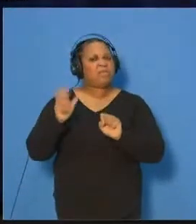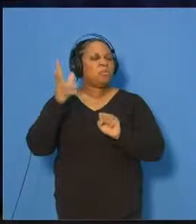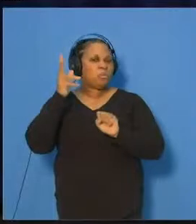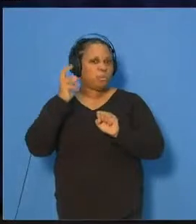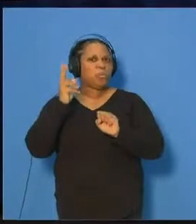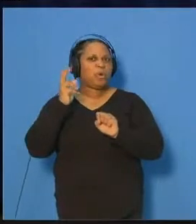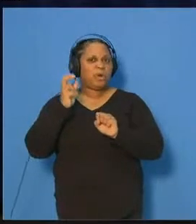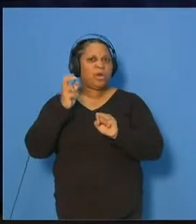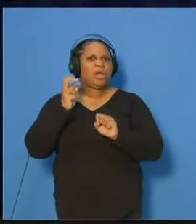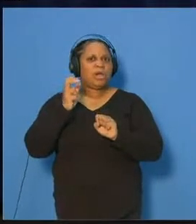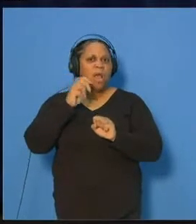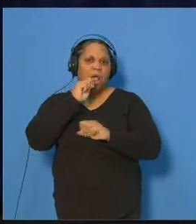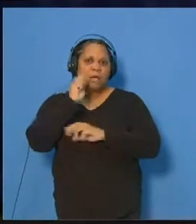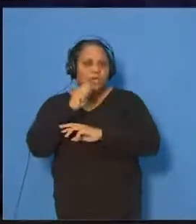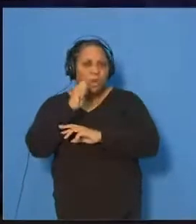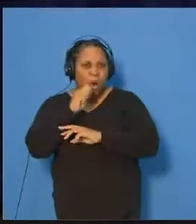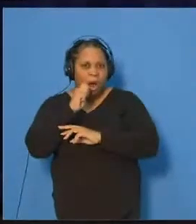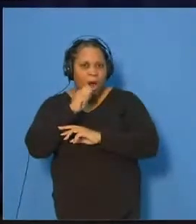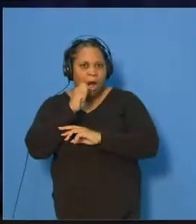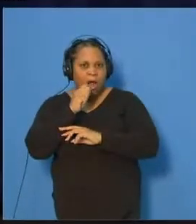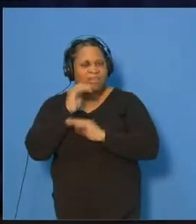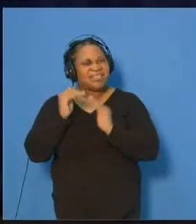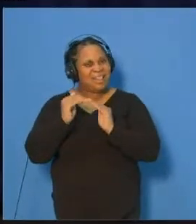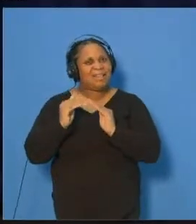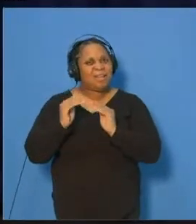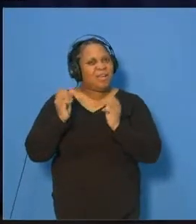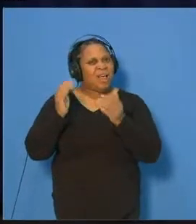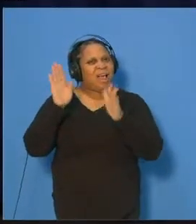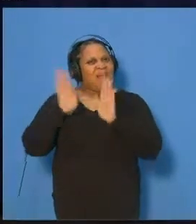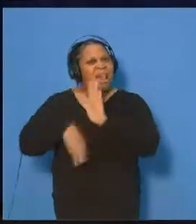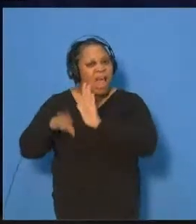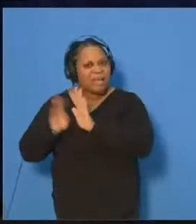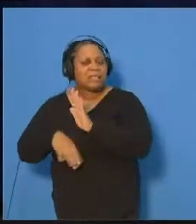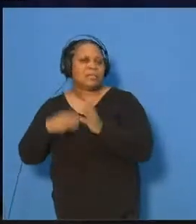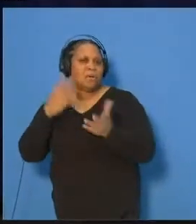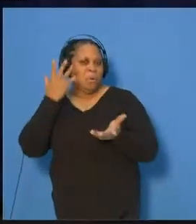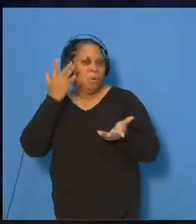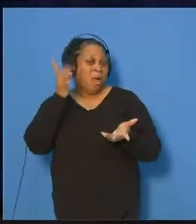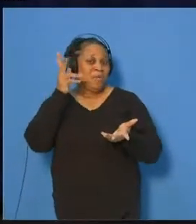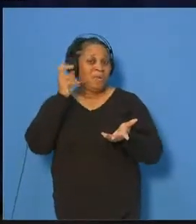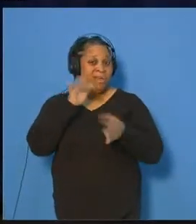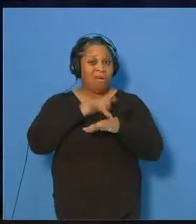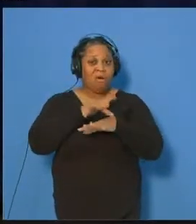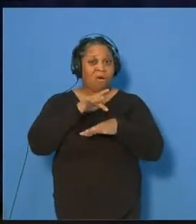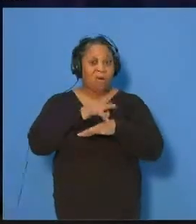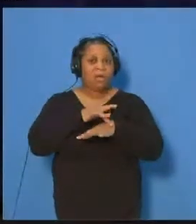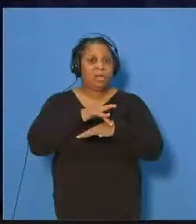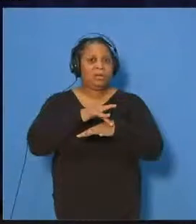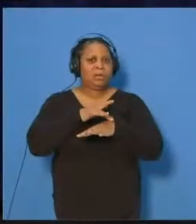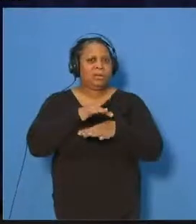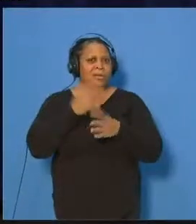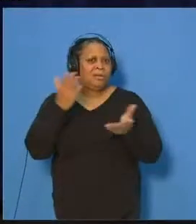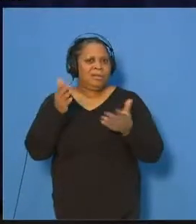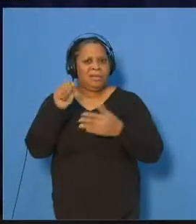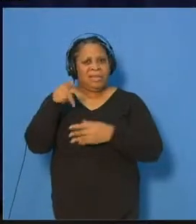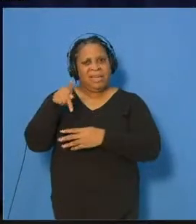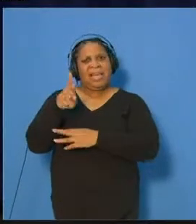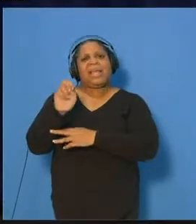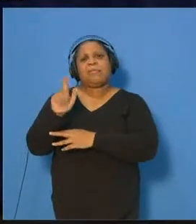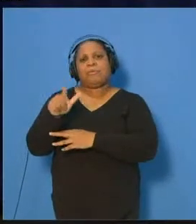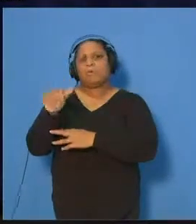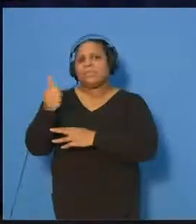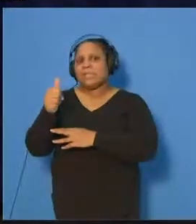about swabs. I think we were lacking swabs at the time. Why then did we hear earlier that on April 10th,